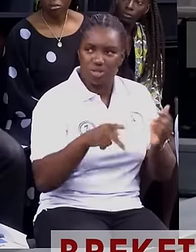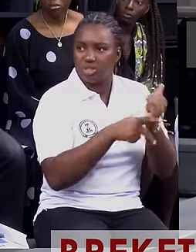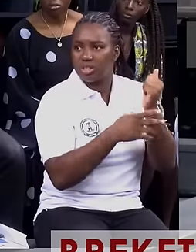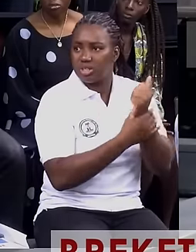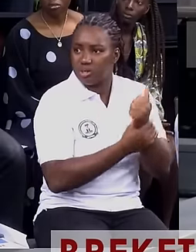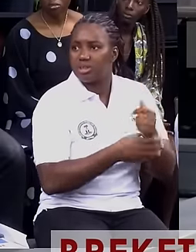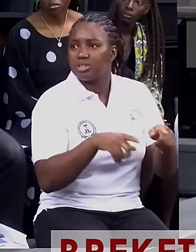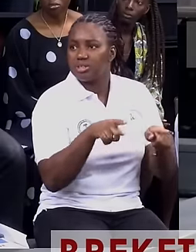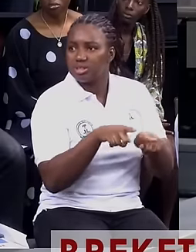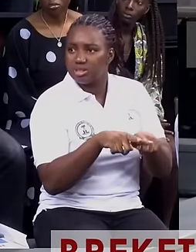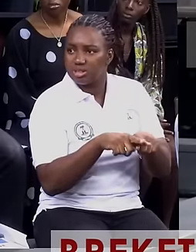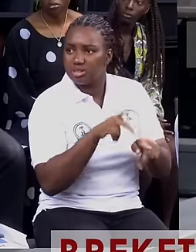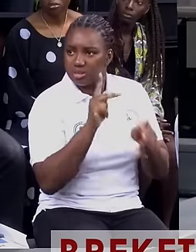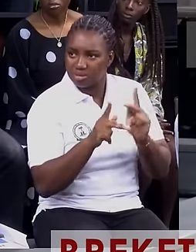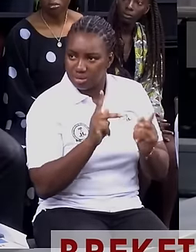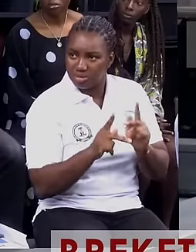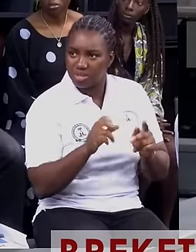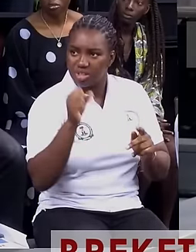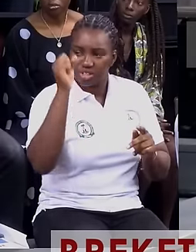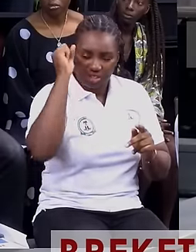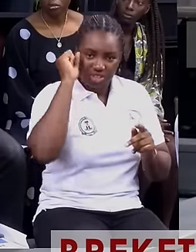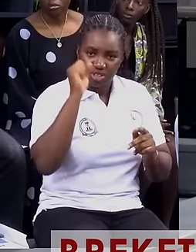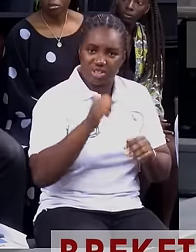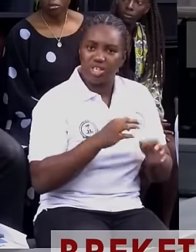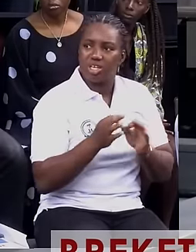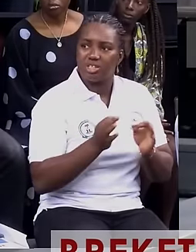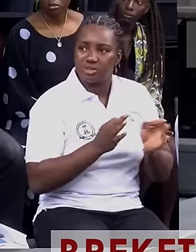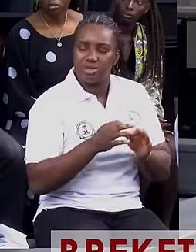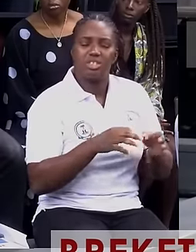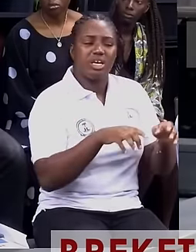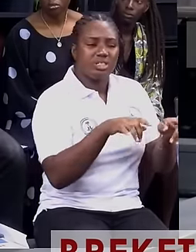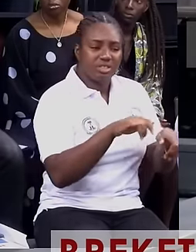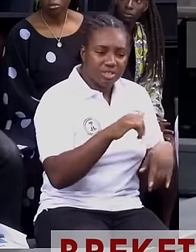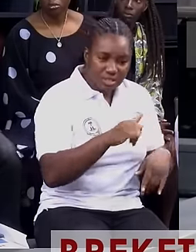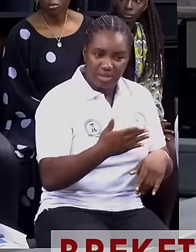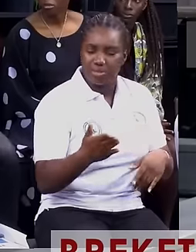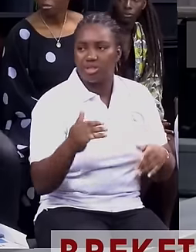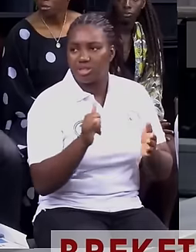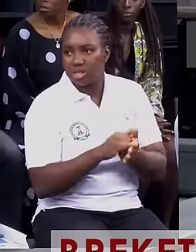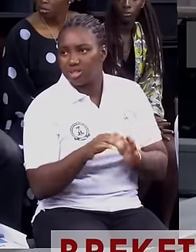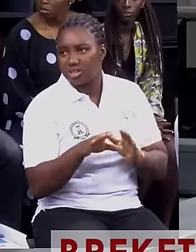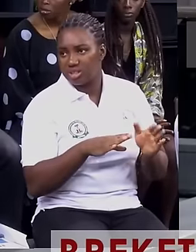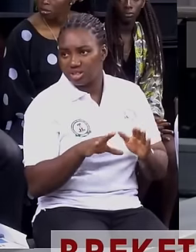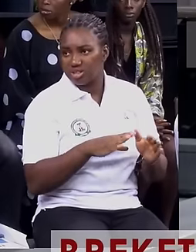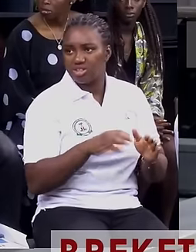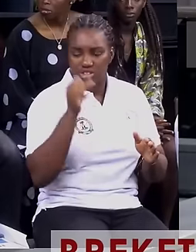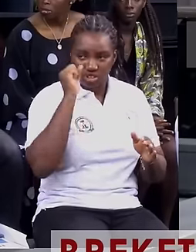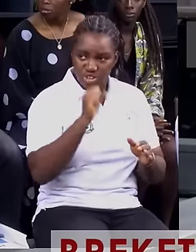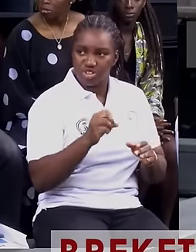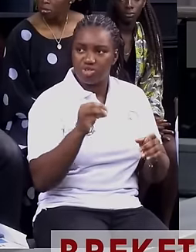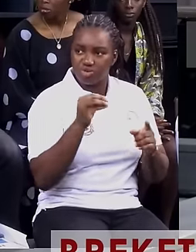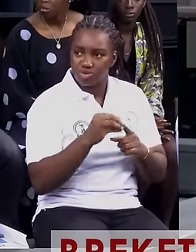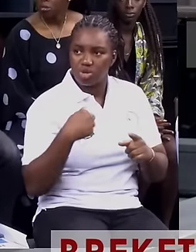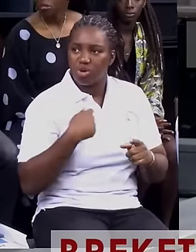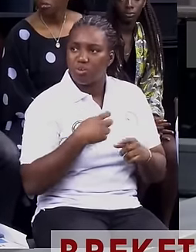people that kidnapped me, how come? She narrated the same thing they did was the same thing they did to me. She was following the case